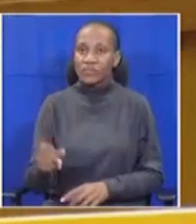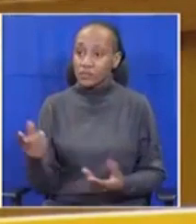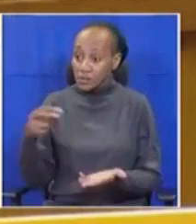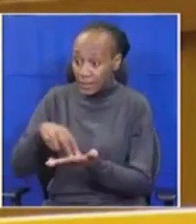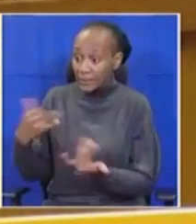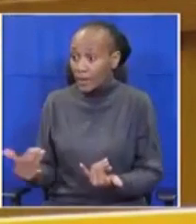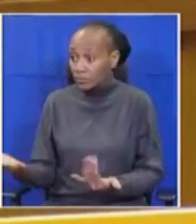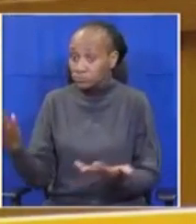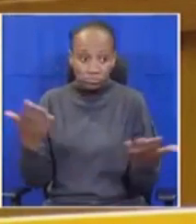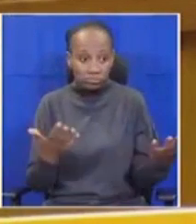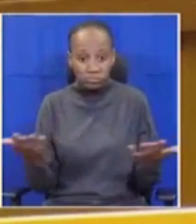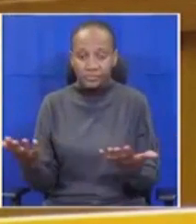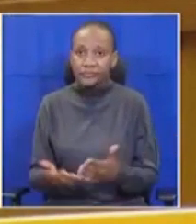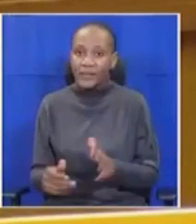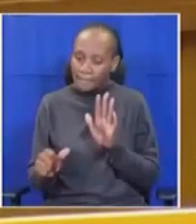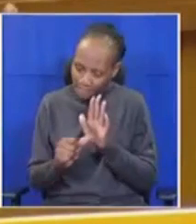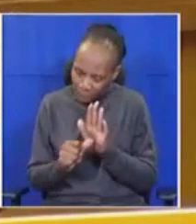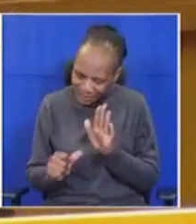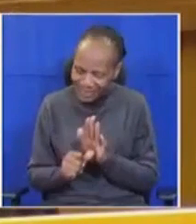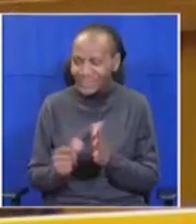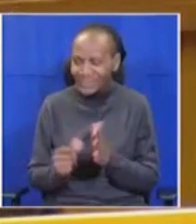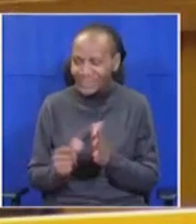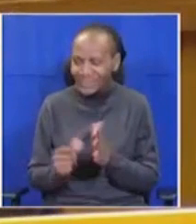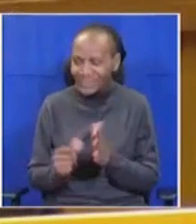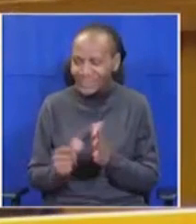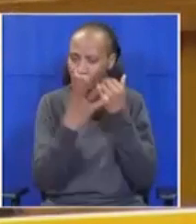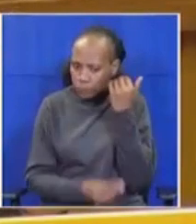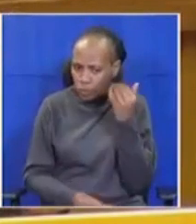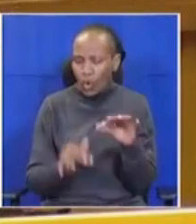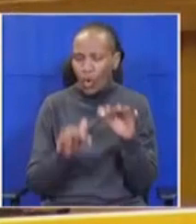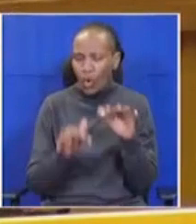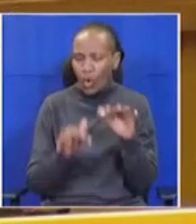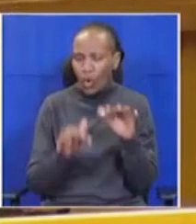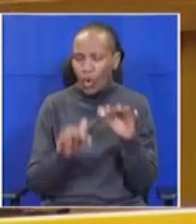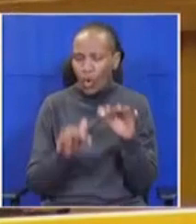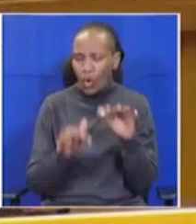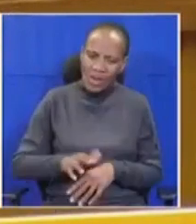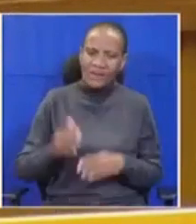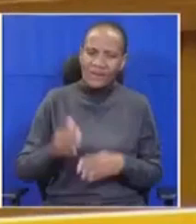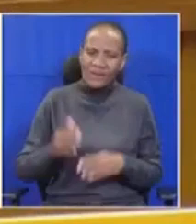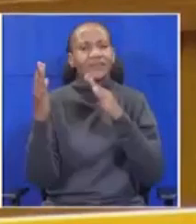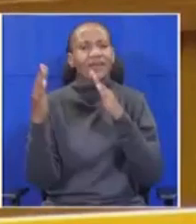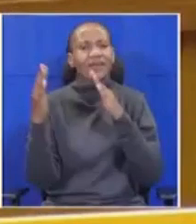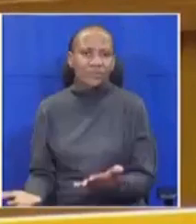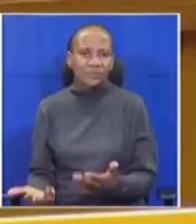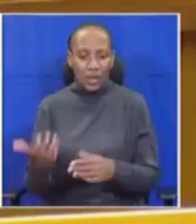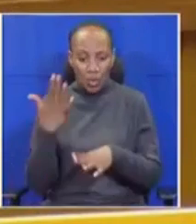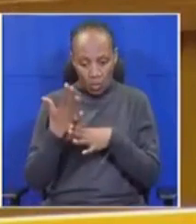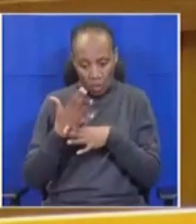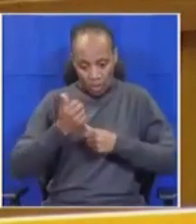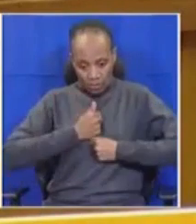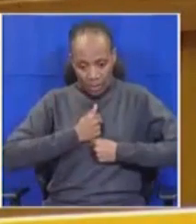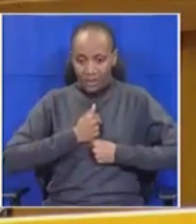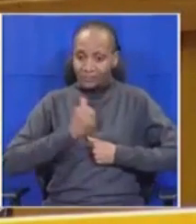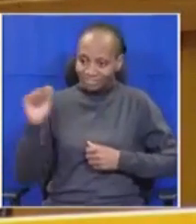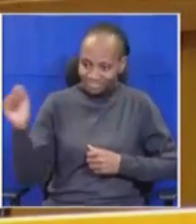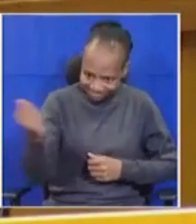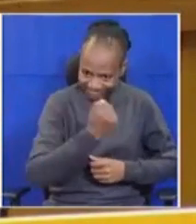the most important demand that poor people are making. And our job, our task is